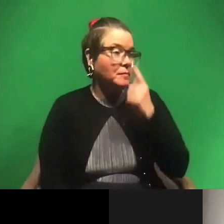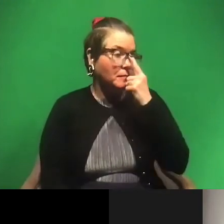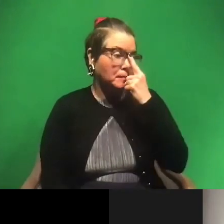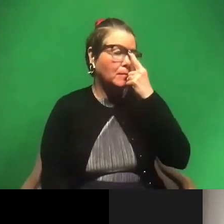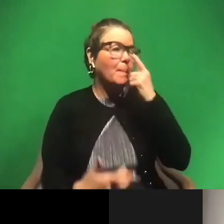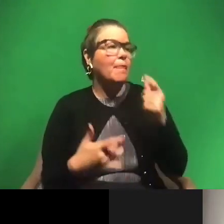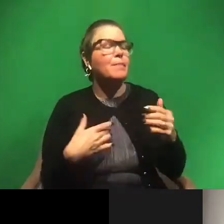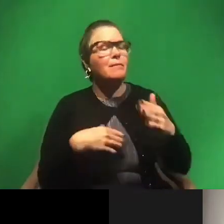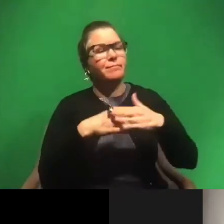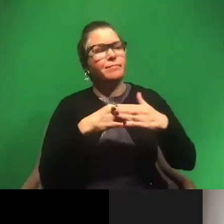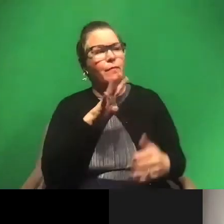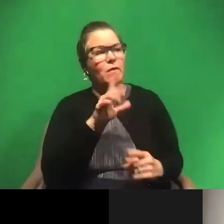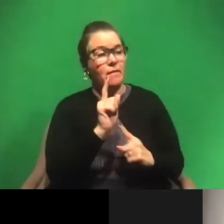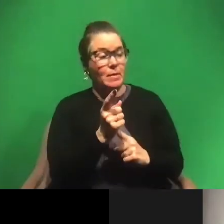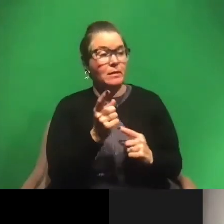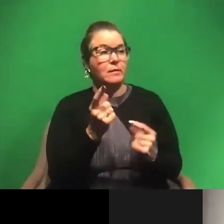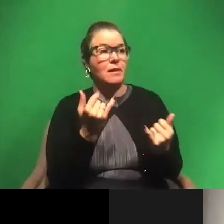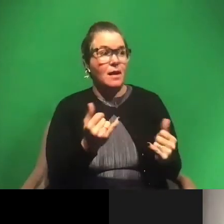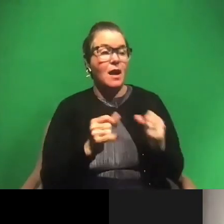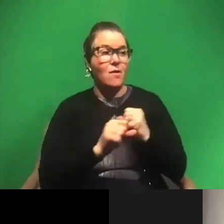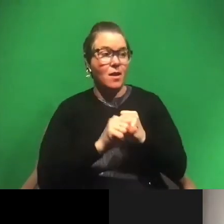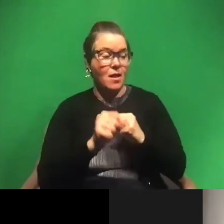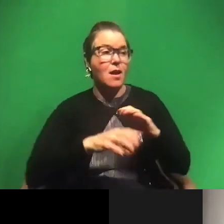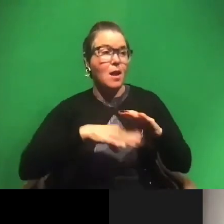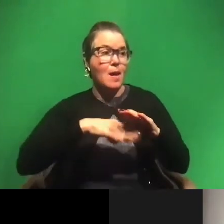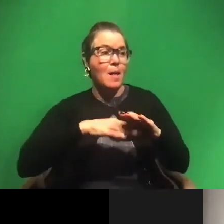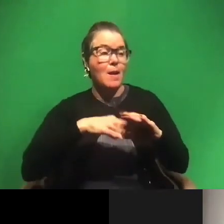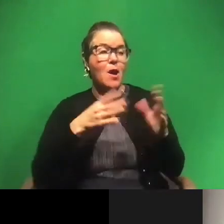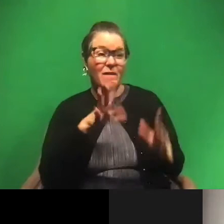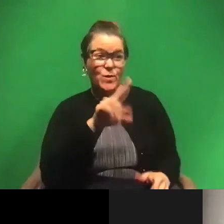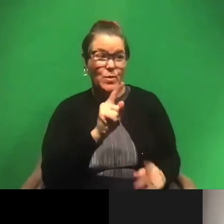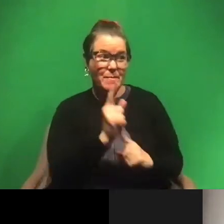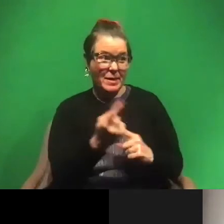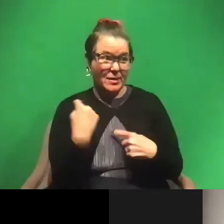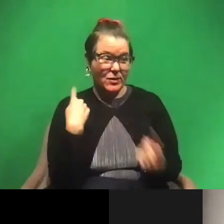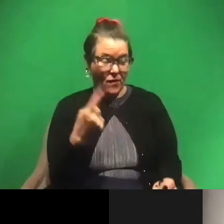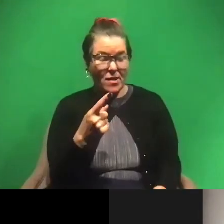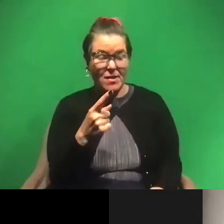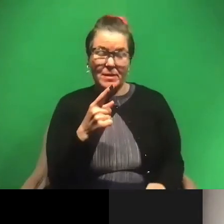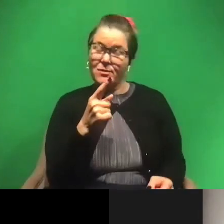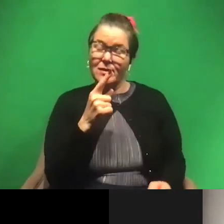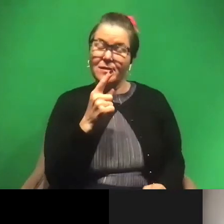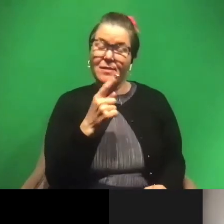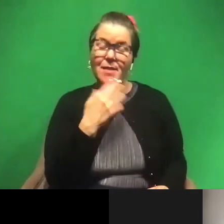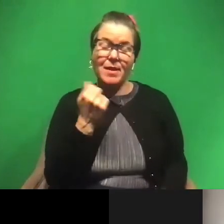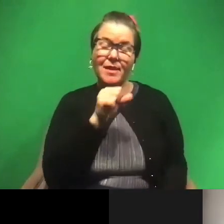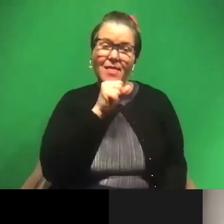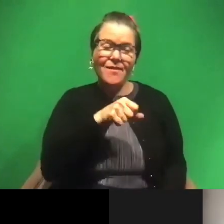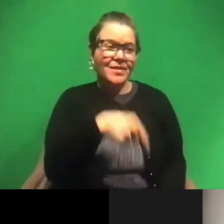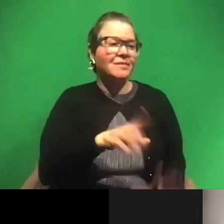keep these at 45 minutes and we have been talking about abalone for 41 minutes because abalone are the best. And I love this.